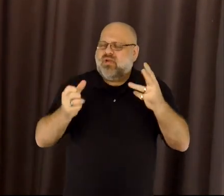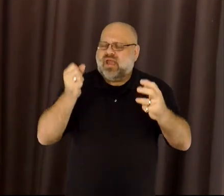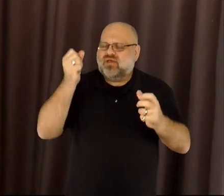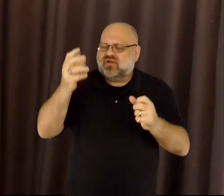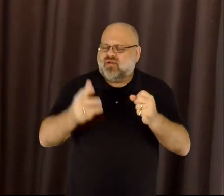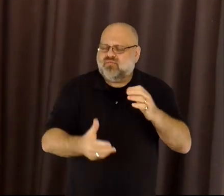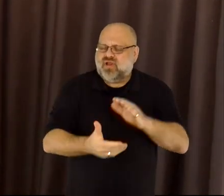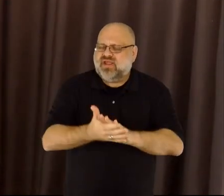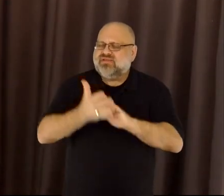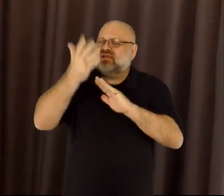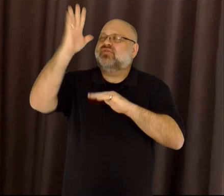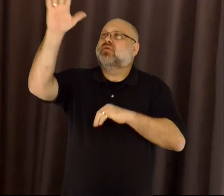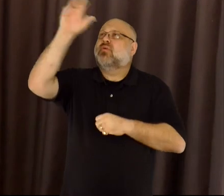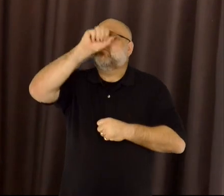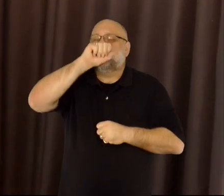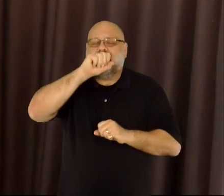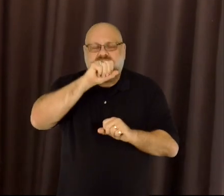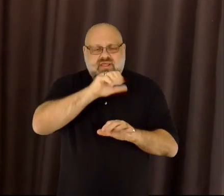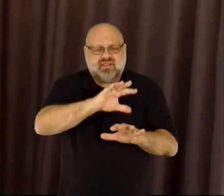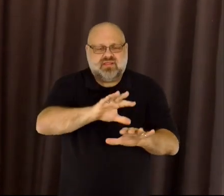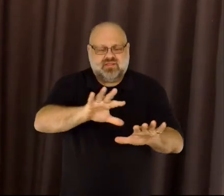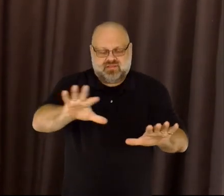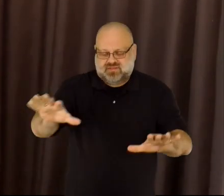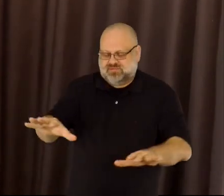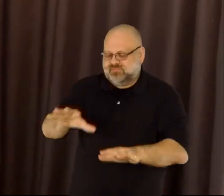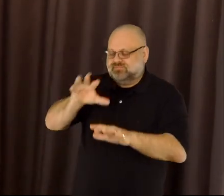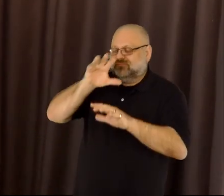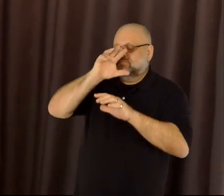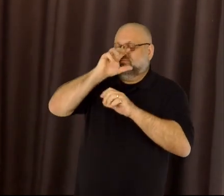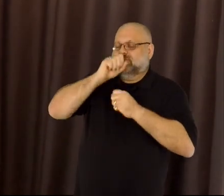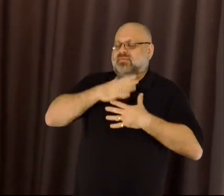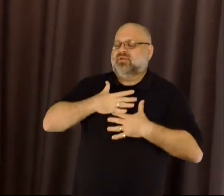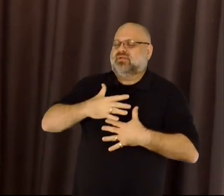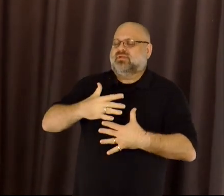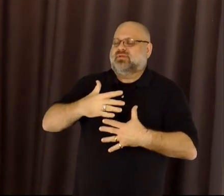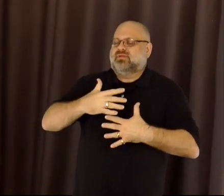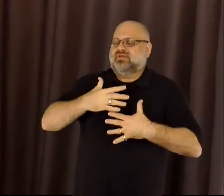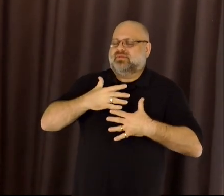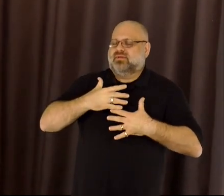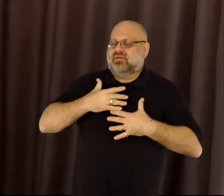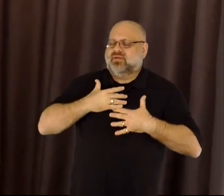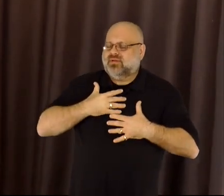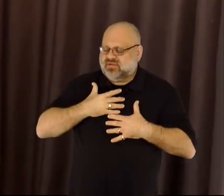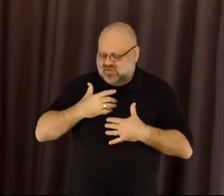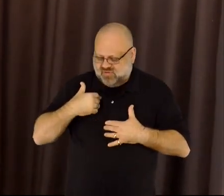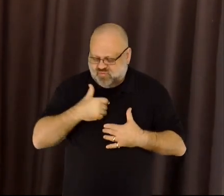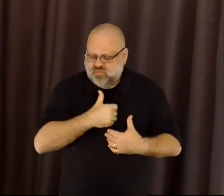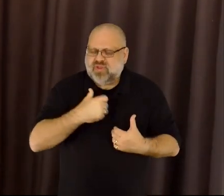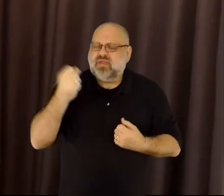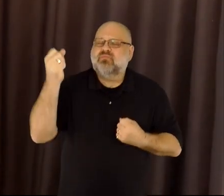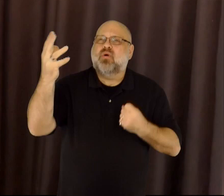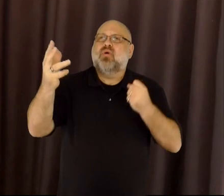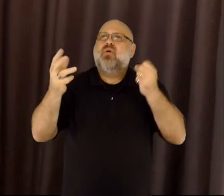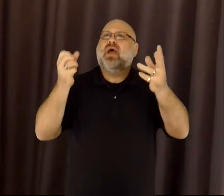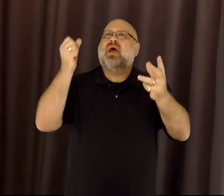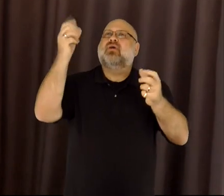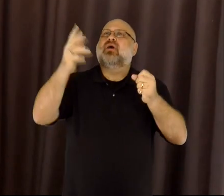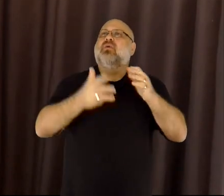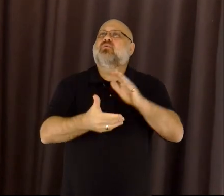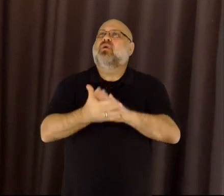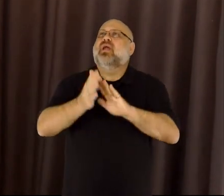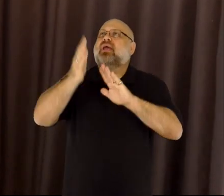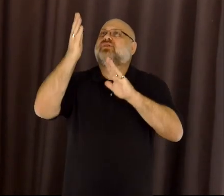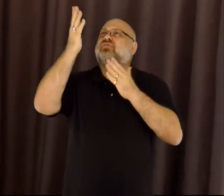pour out our praise. It's your breath in our lungs, so we pour out